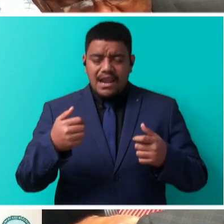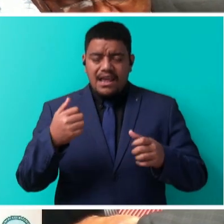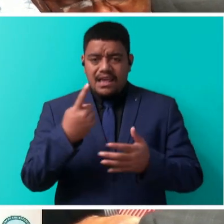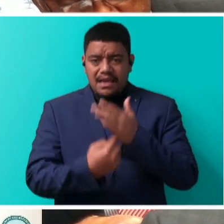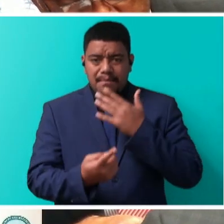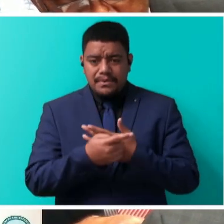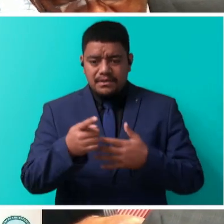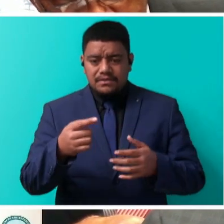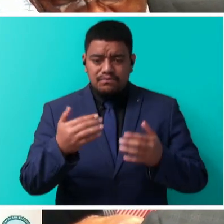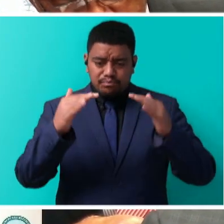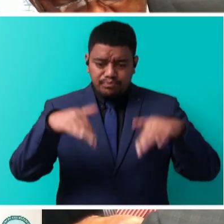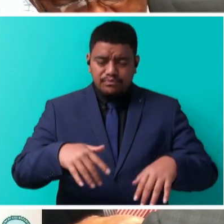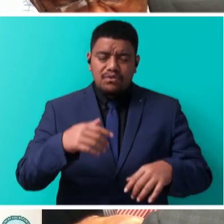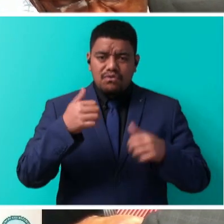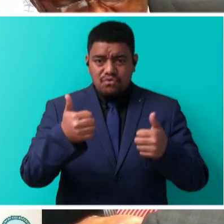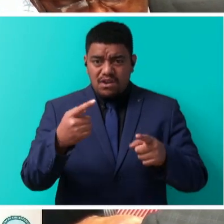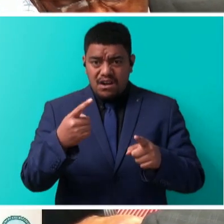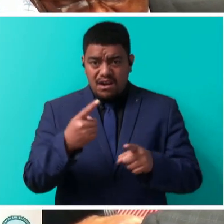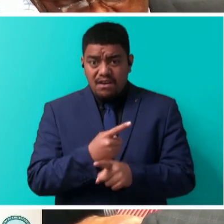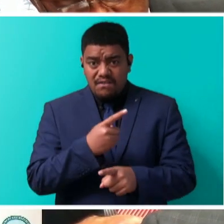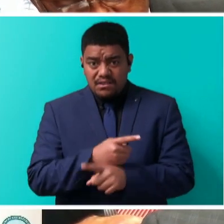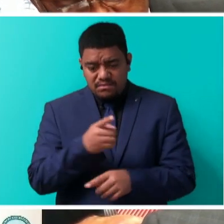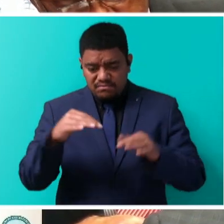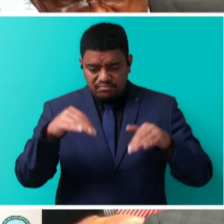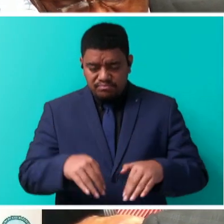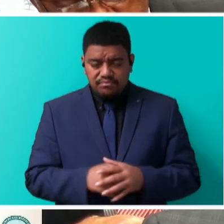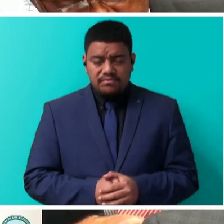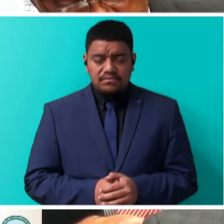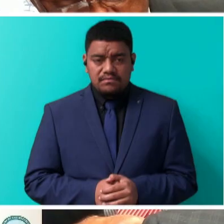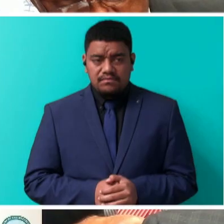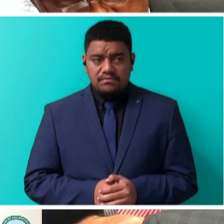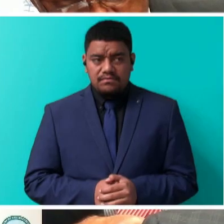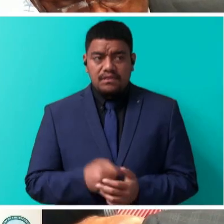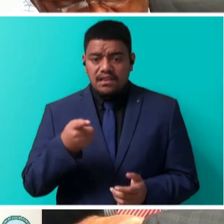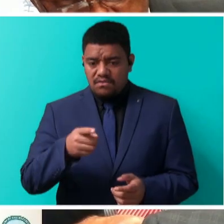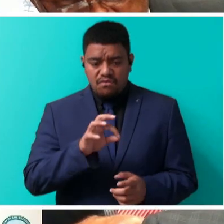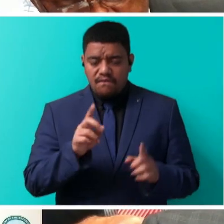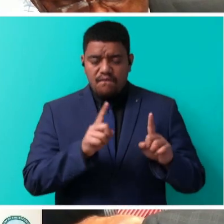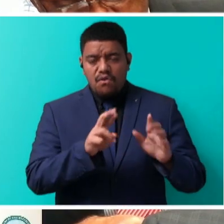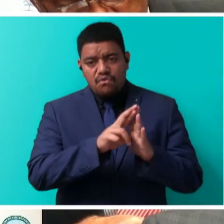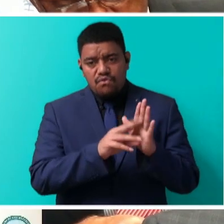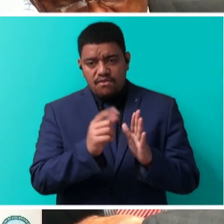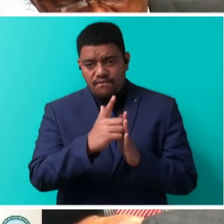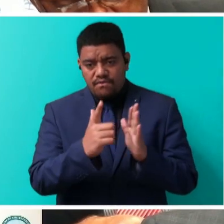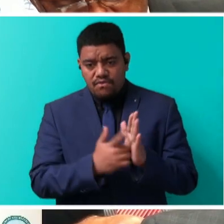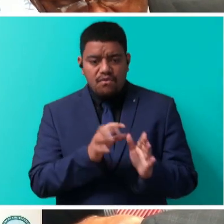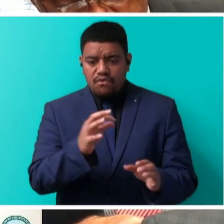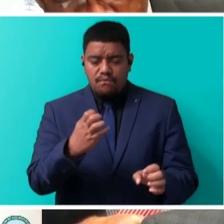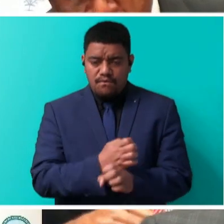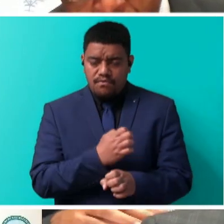as participation through consultation, transparency and accountability, and the rule of law, and ethical